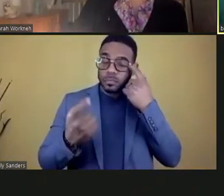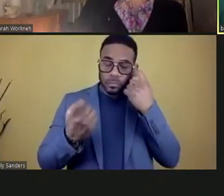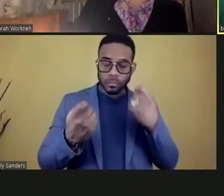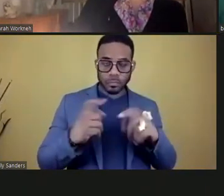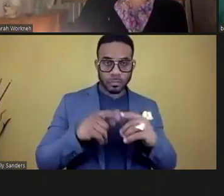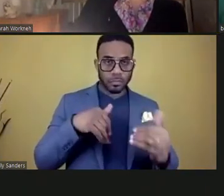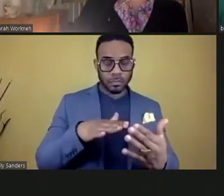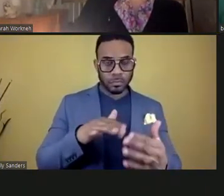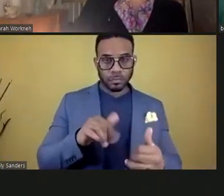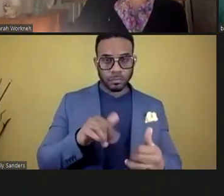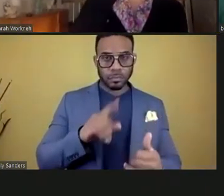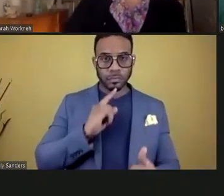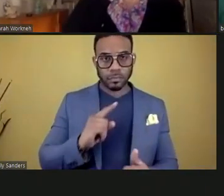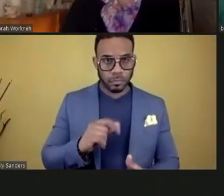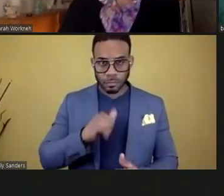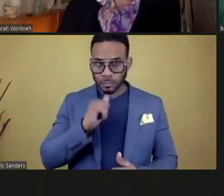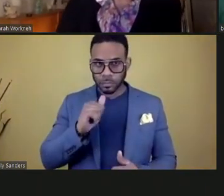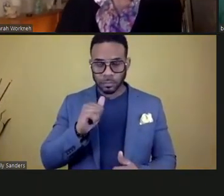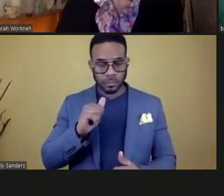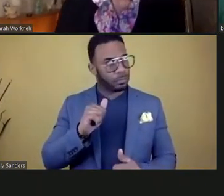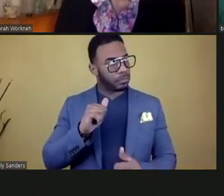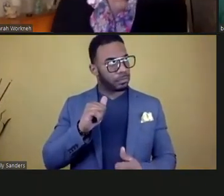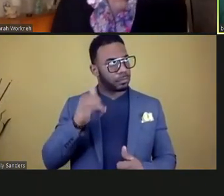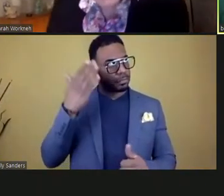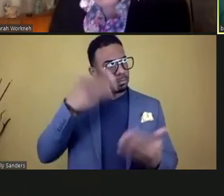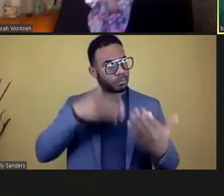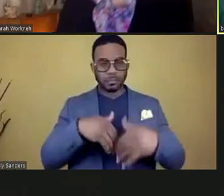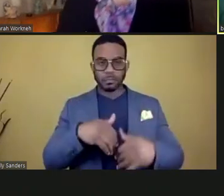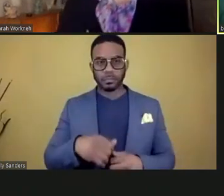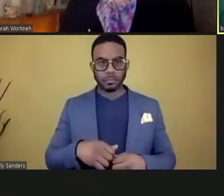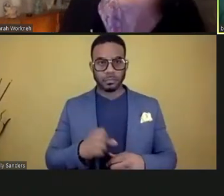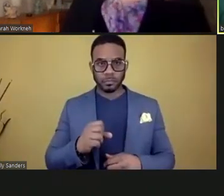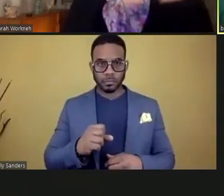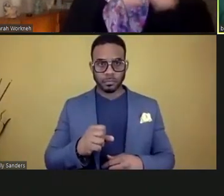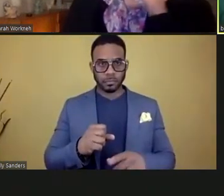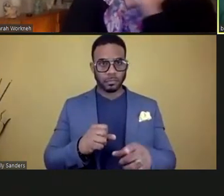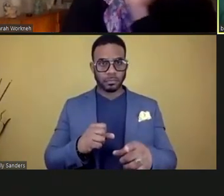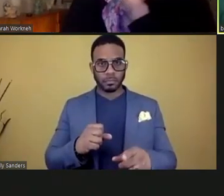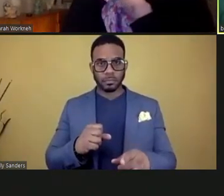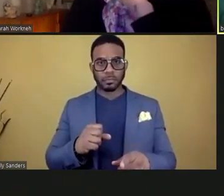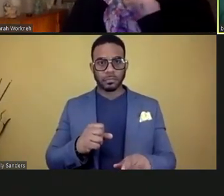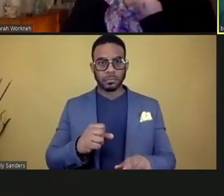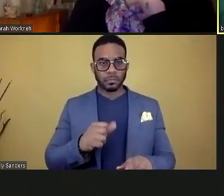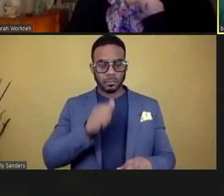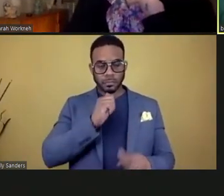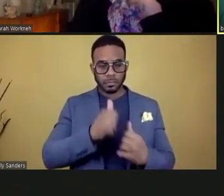approach, which is not unheard of. So bear with me a little bit.